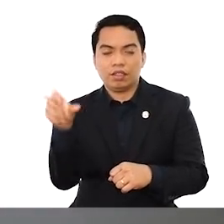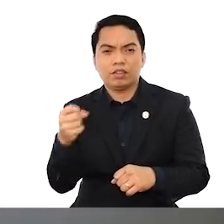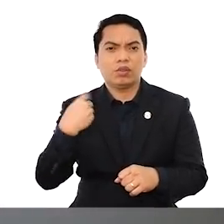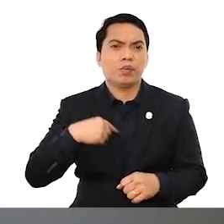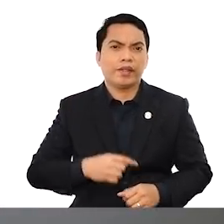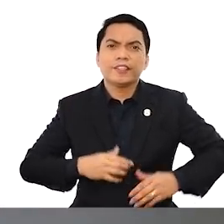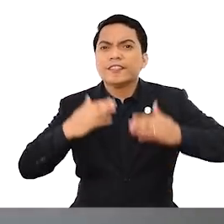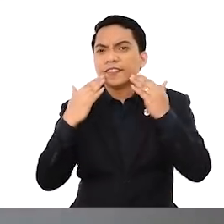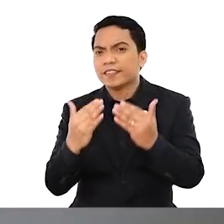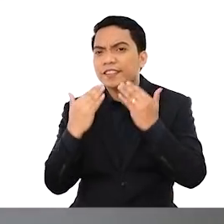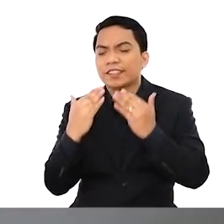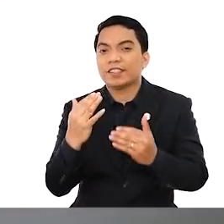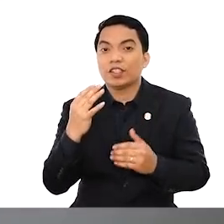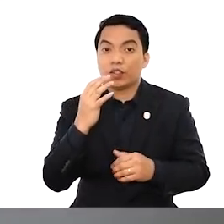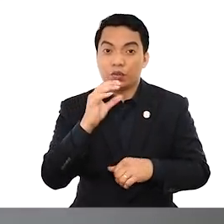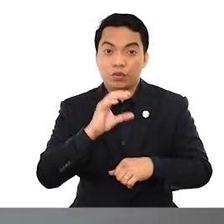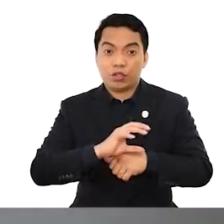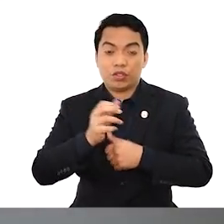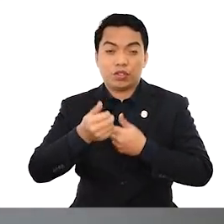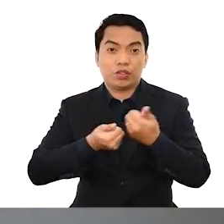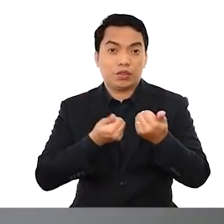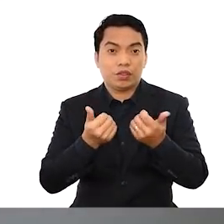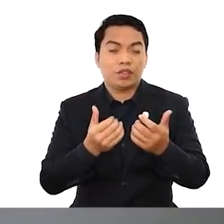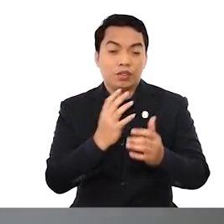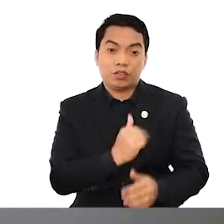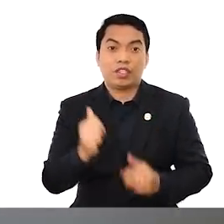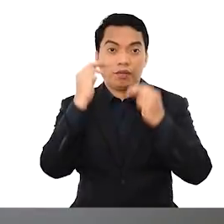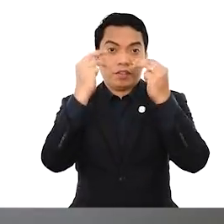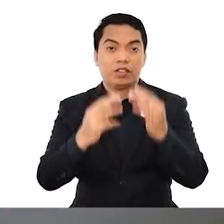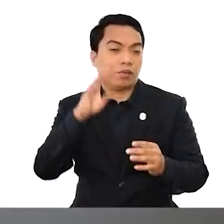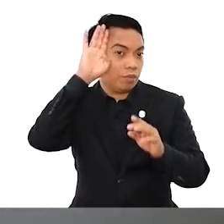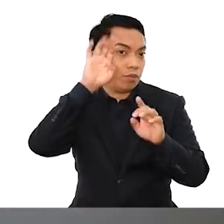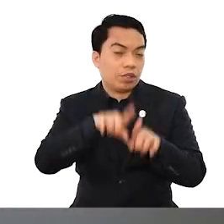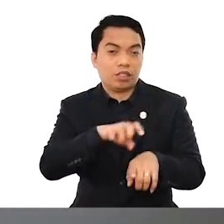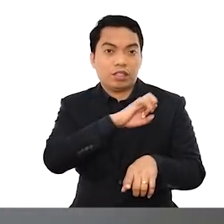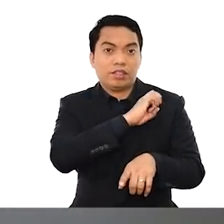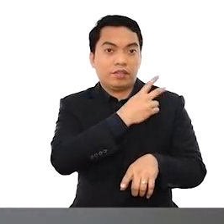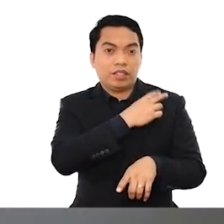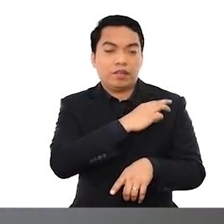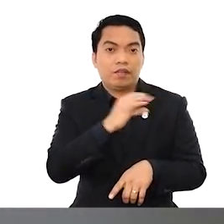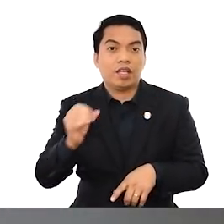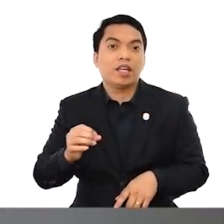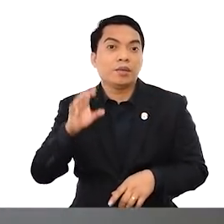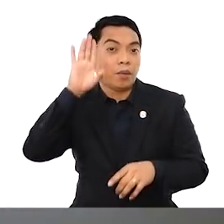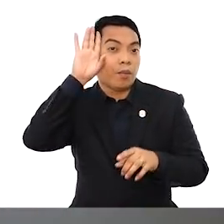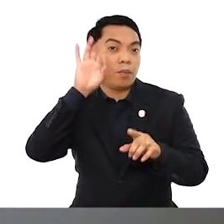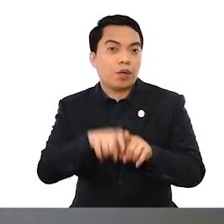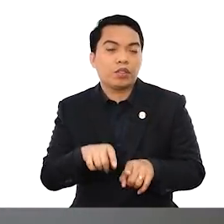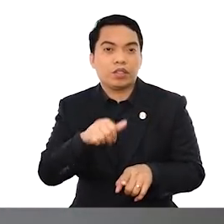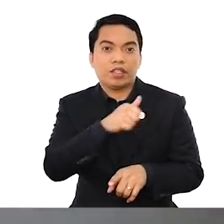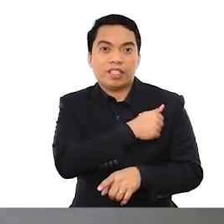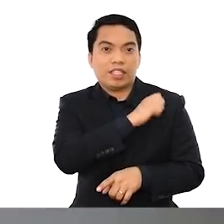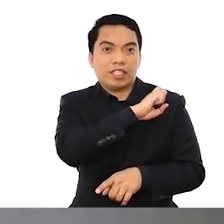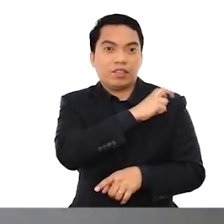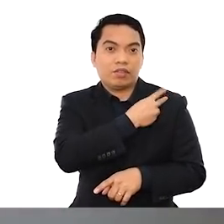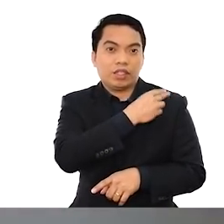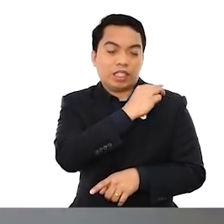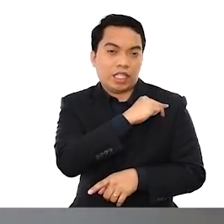that our beloved Executive Minister, Brother Eduardo V. Manalo, and Brother Angelo Iranyu Manalo,